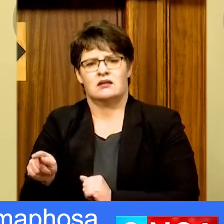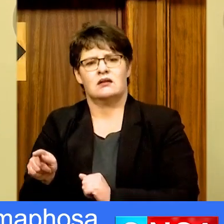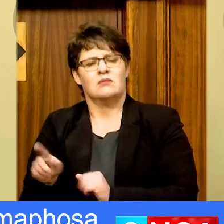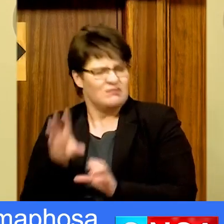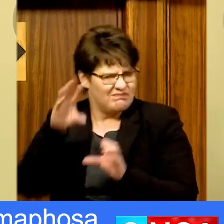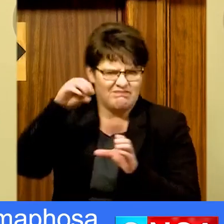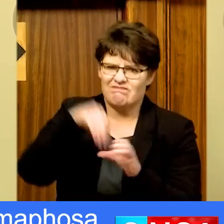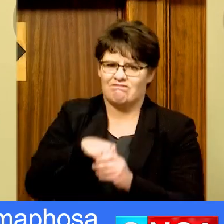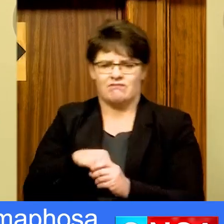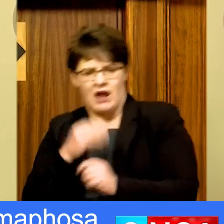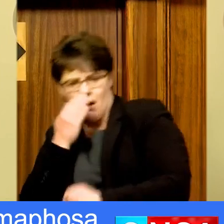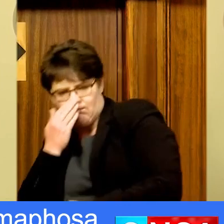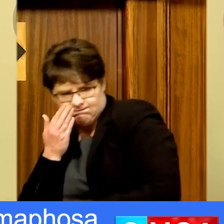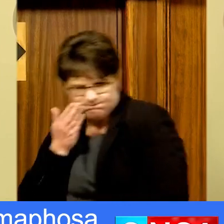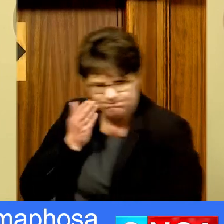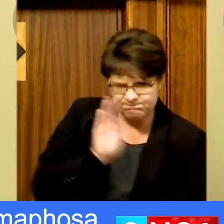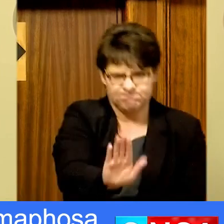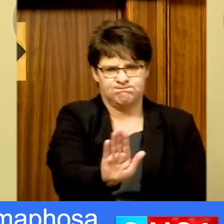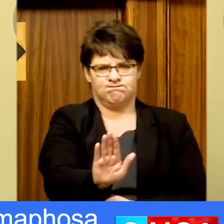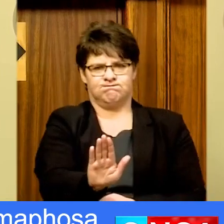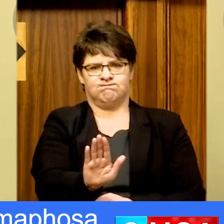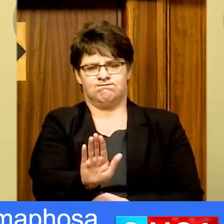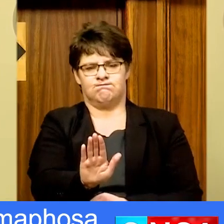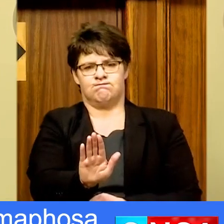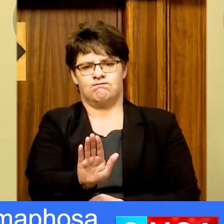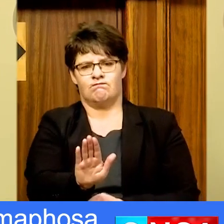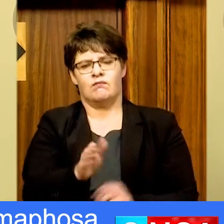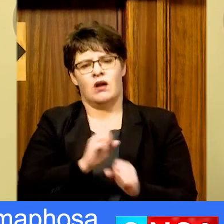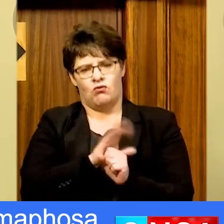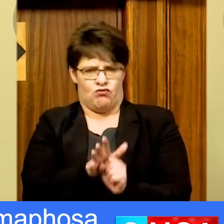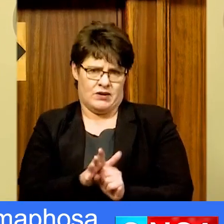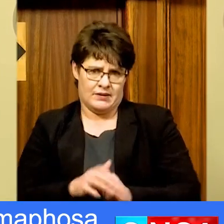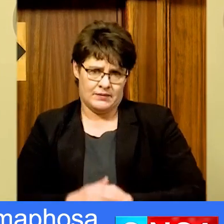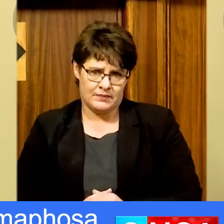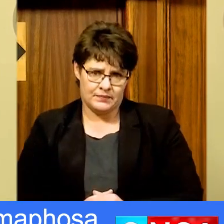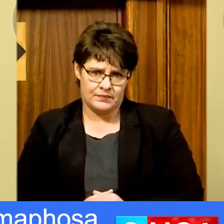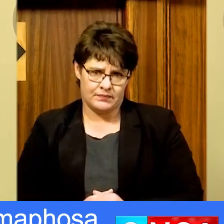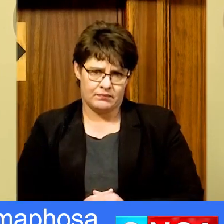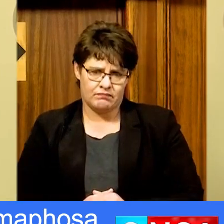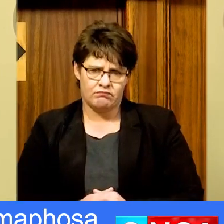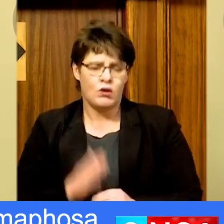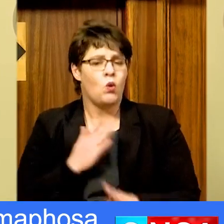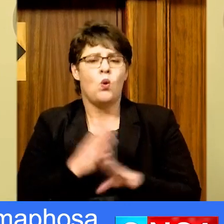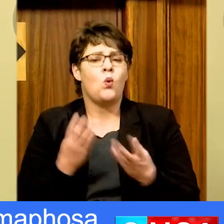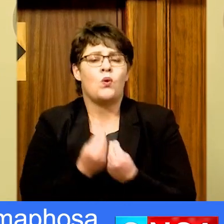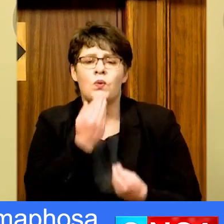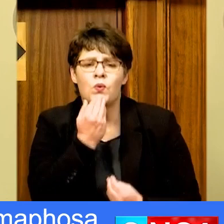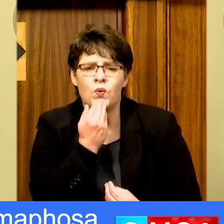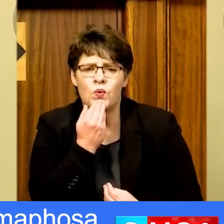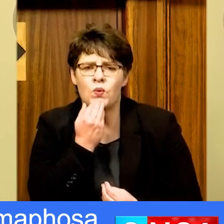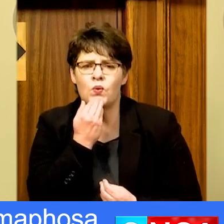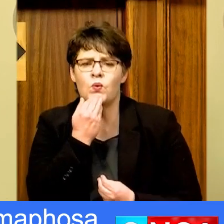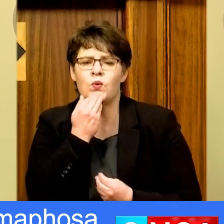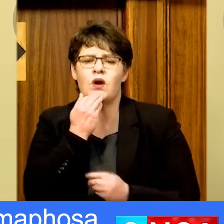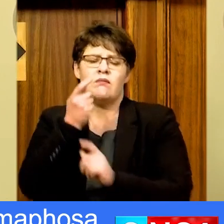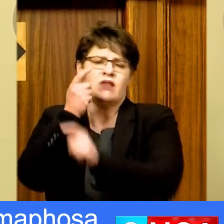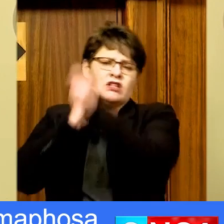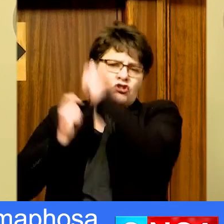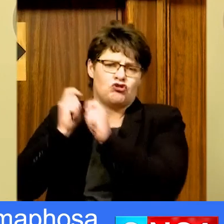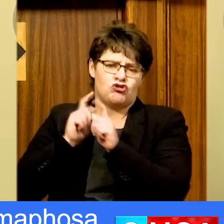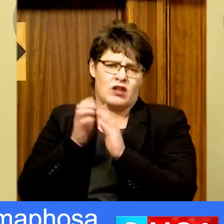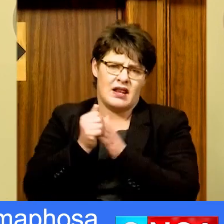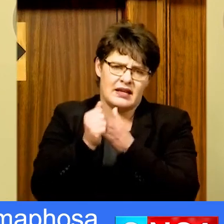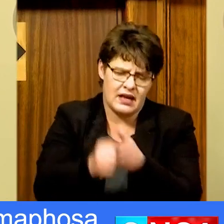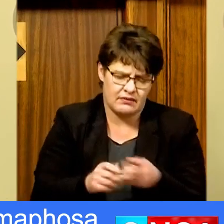scale to confront this pandemic. We are working with traditional leaders, religious